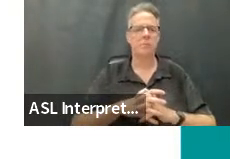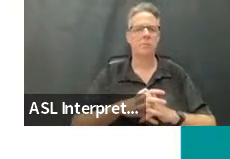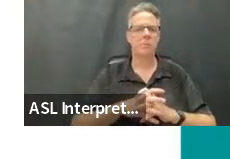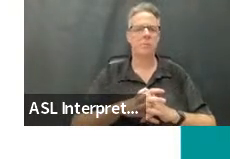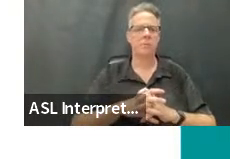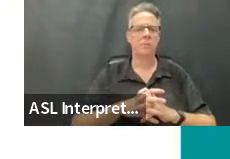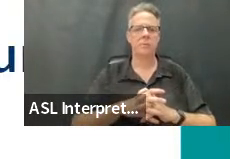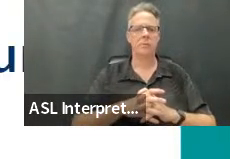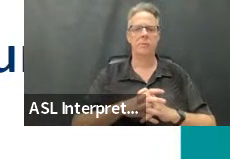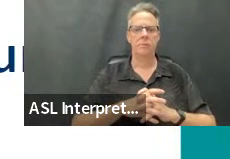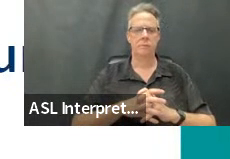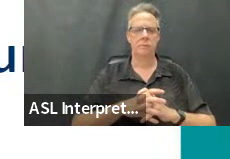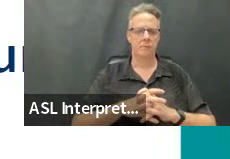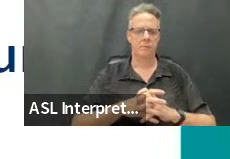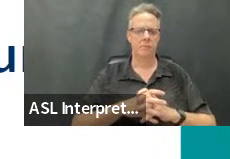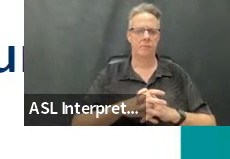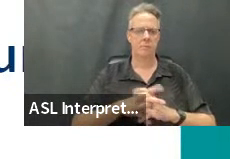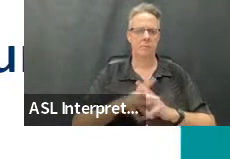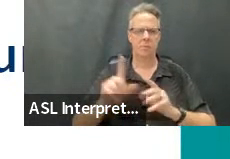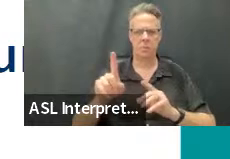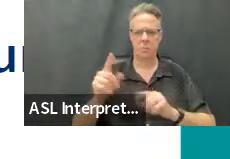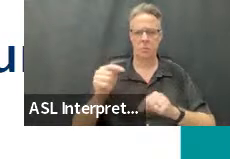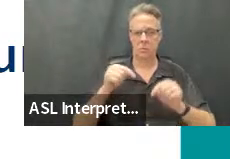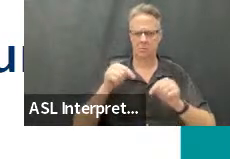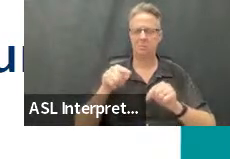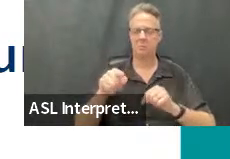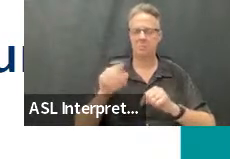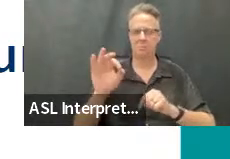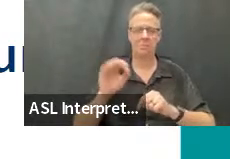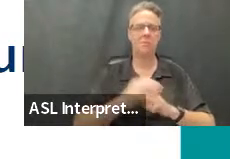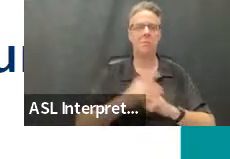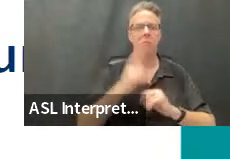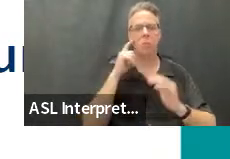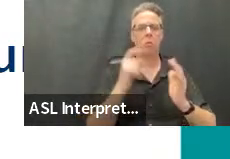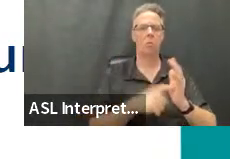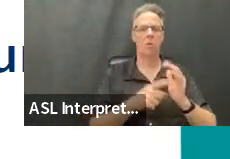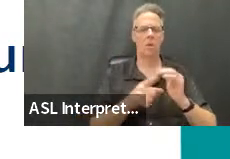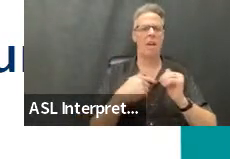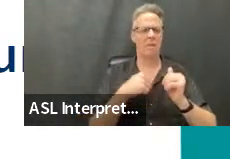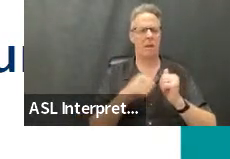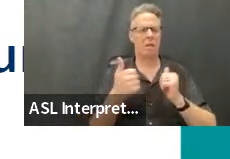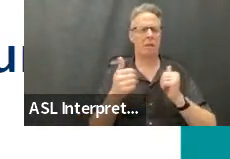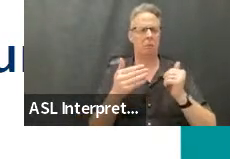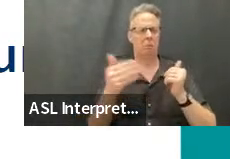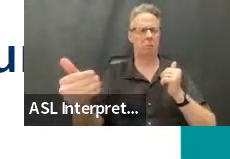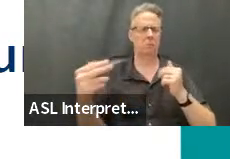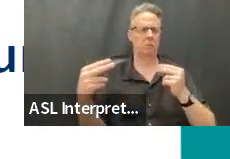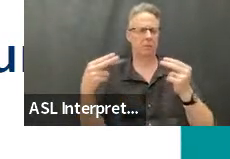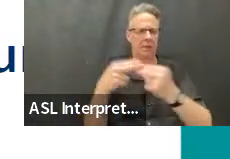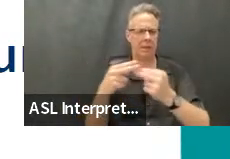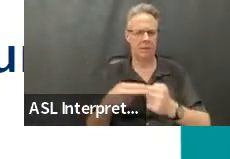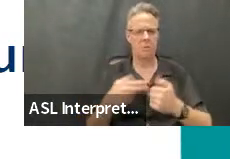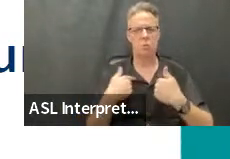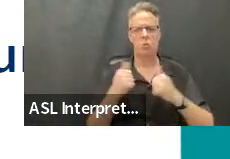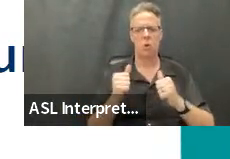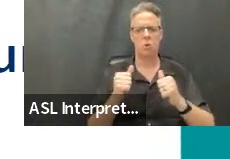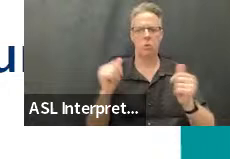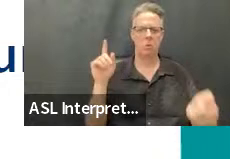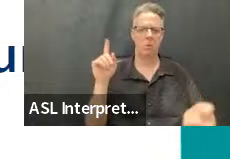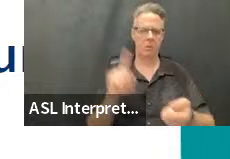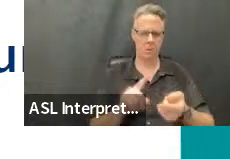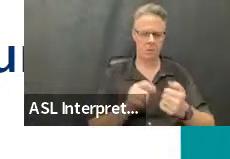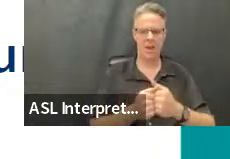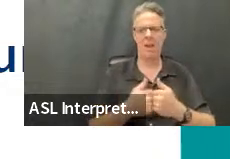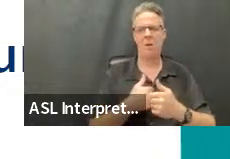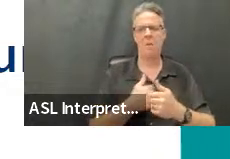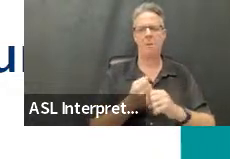quick, go back to the one for me for 1 minute, Jason. So the other thing of note, I had some other slides, but we kind of were trying to trim things down. So I've got some speaking